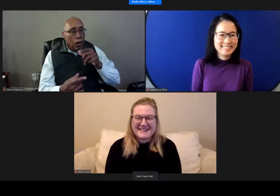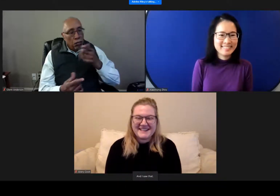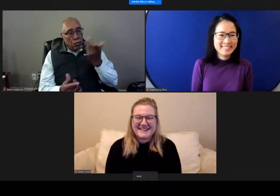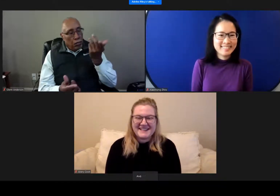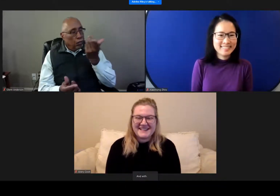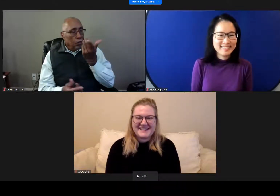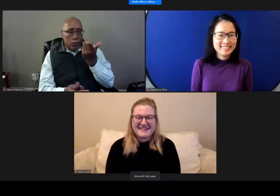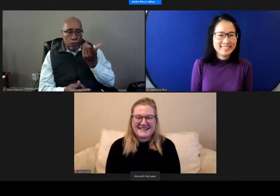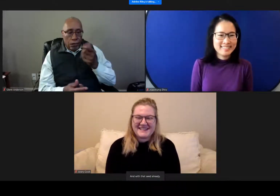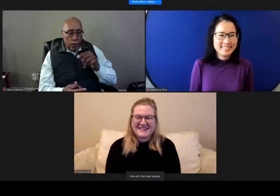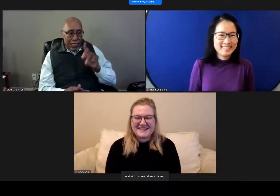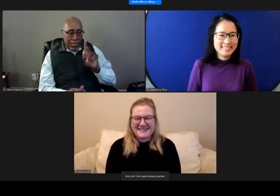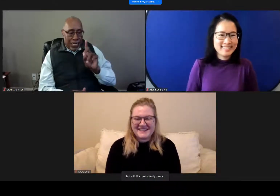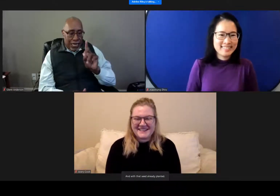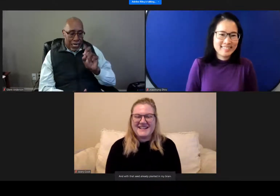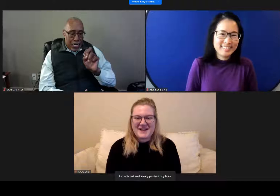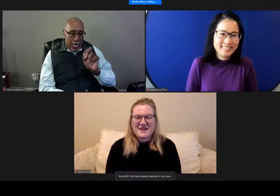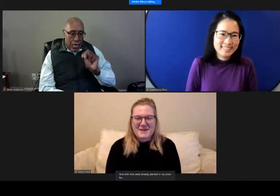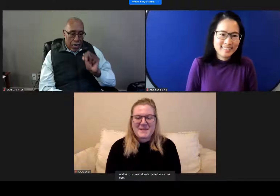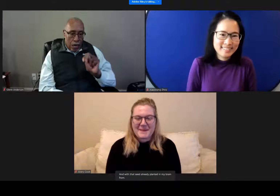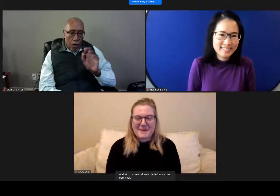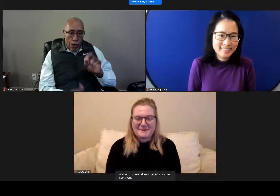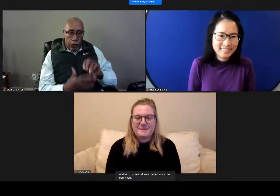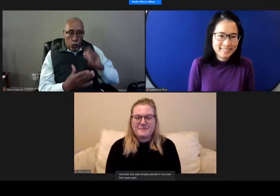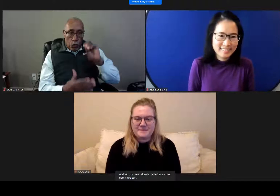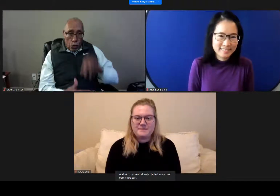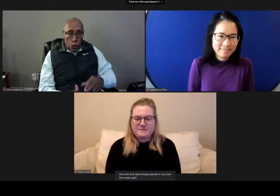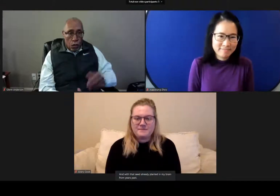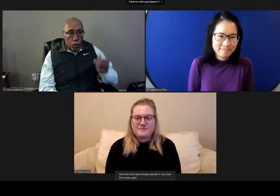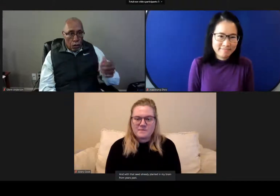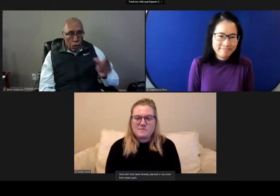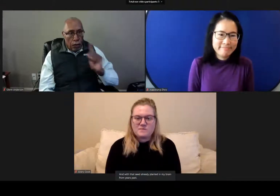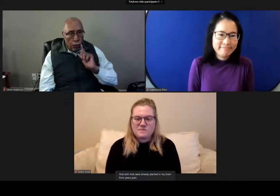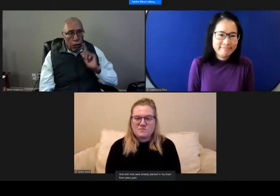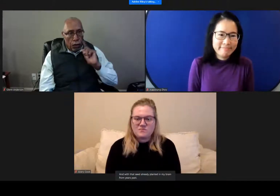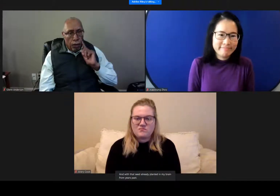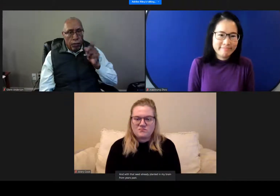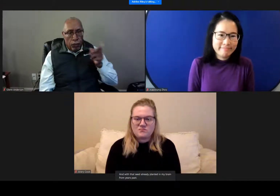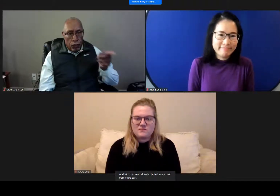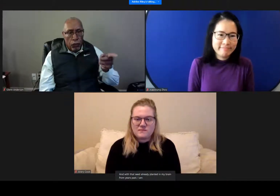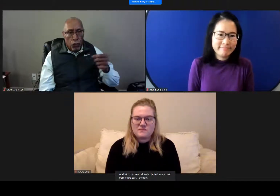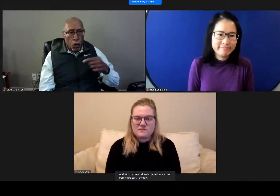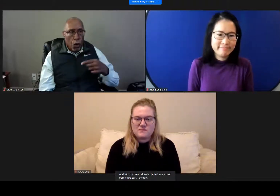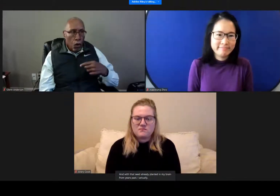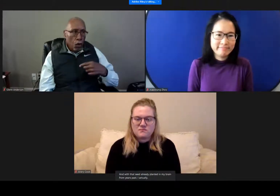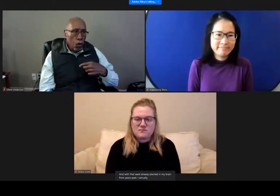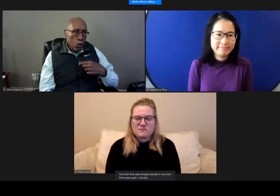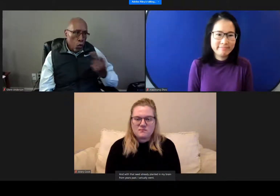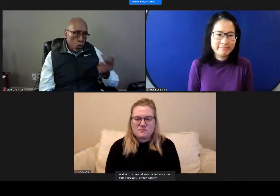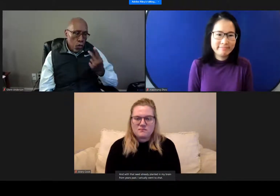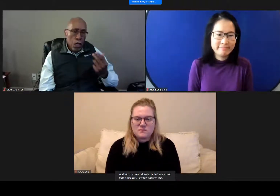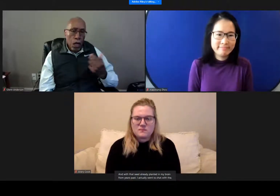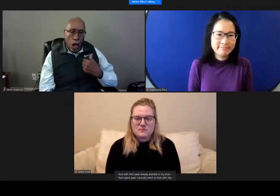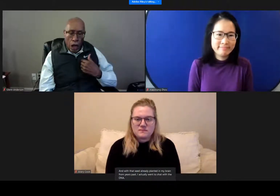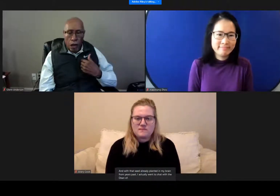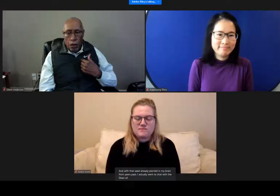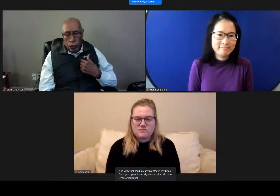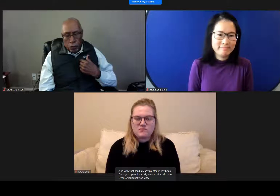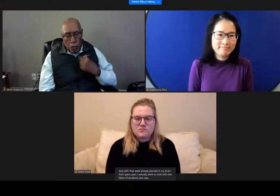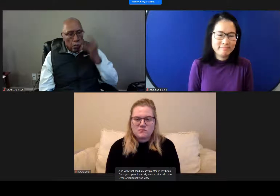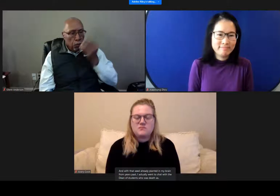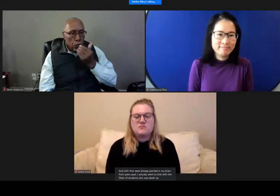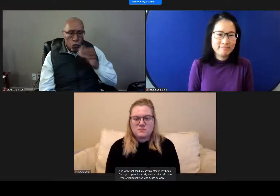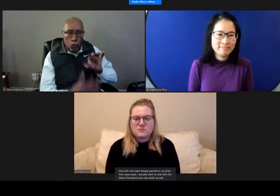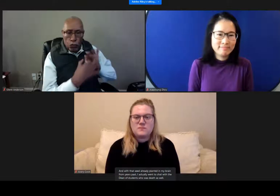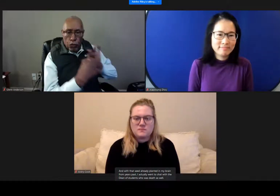And with that seed already planted in my brain from years past, I actually went to chat with the dean of students, who was deaf